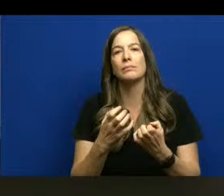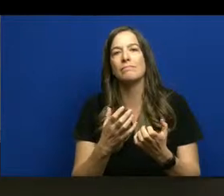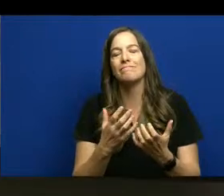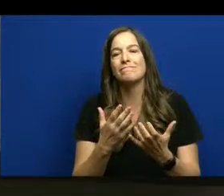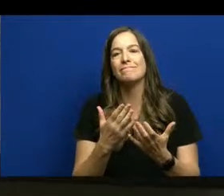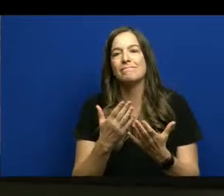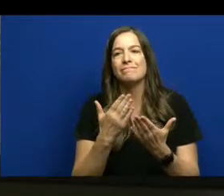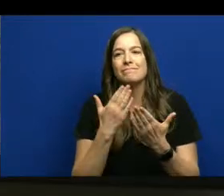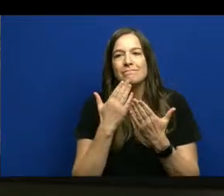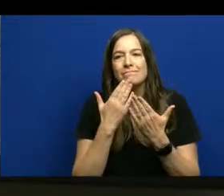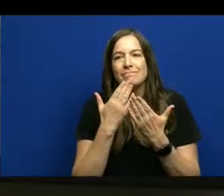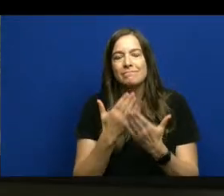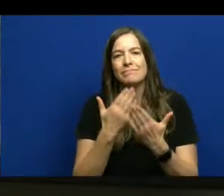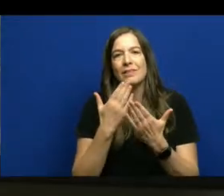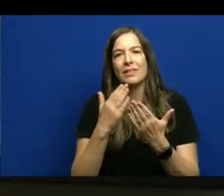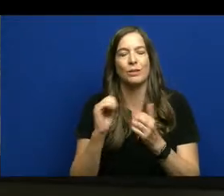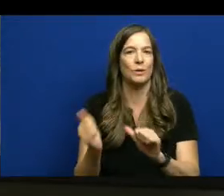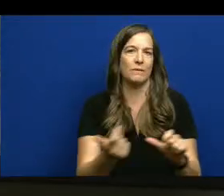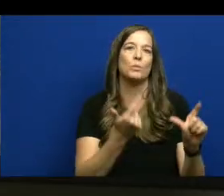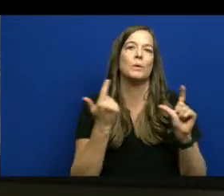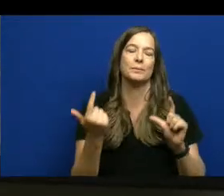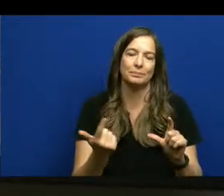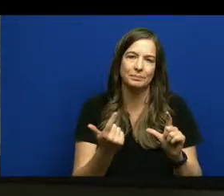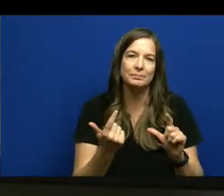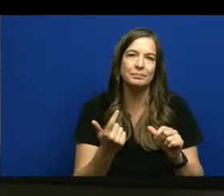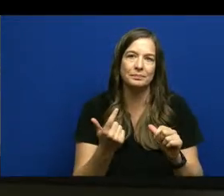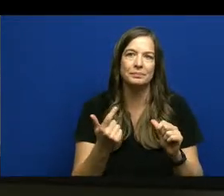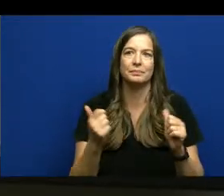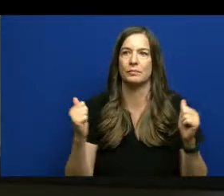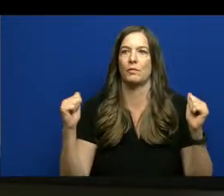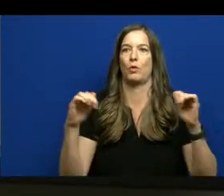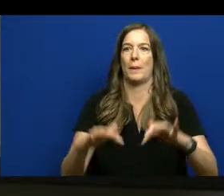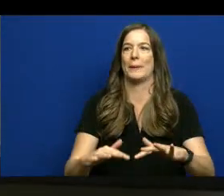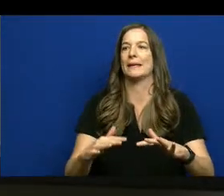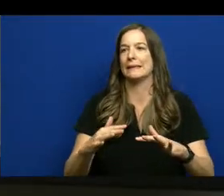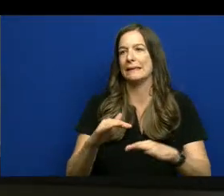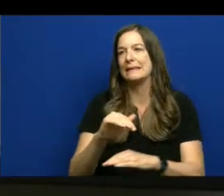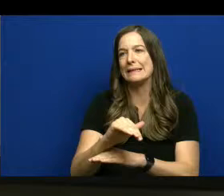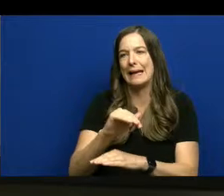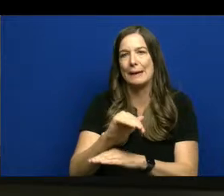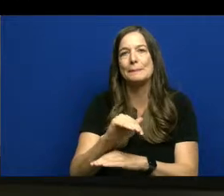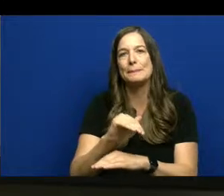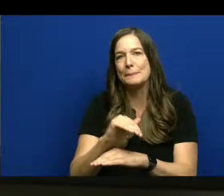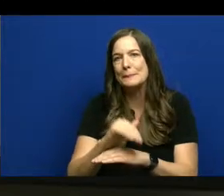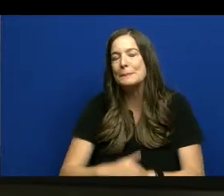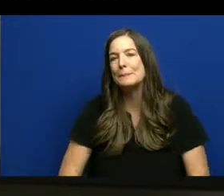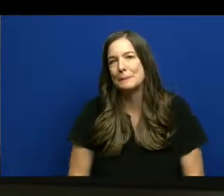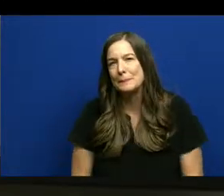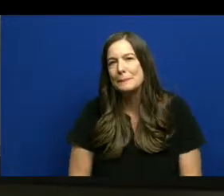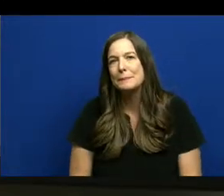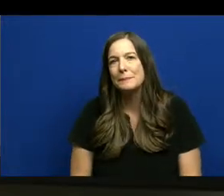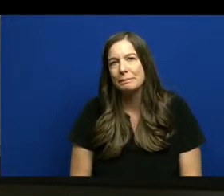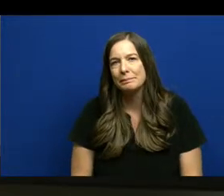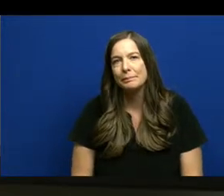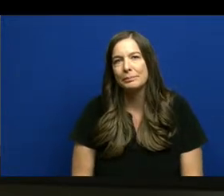I would like to thank everyone for being here this evening.